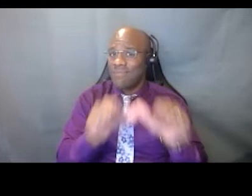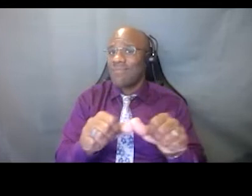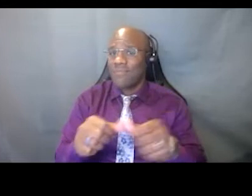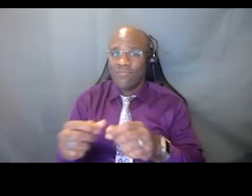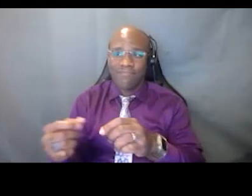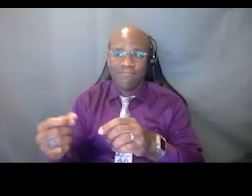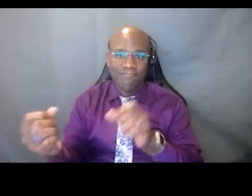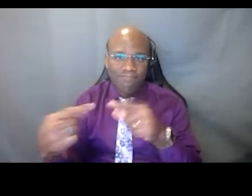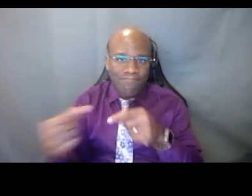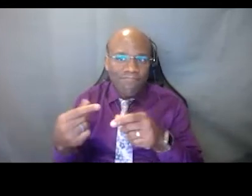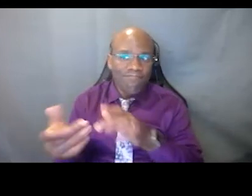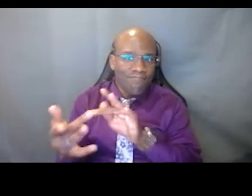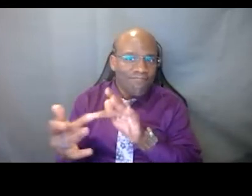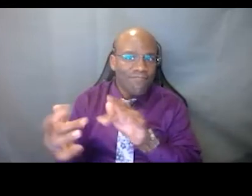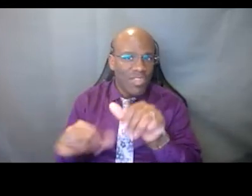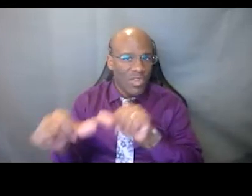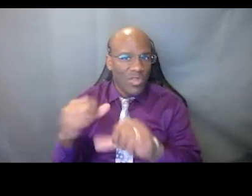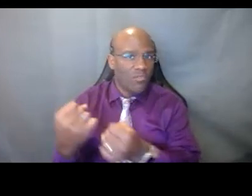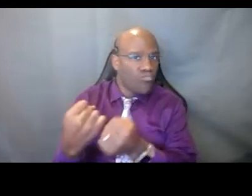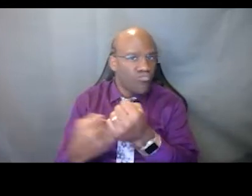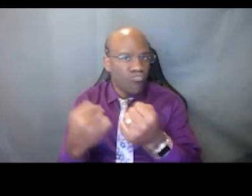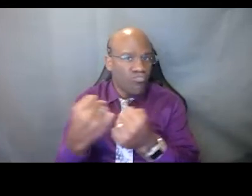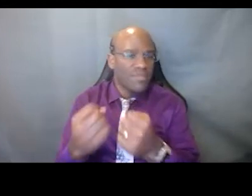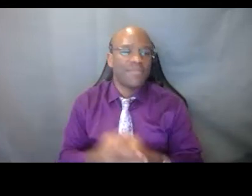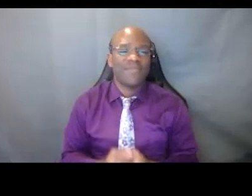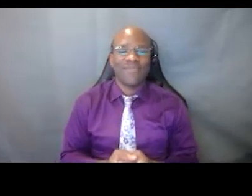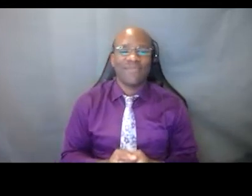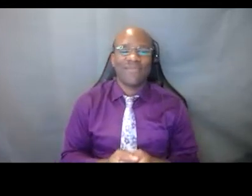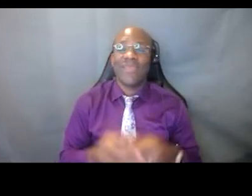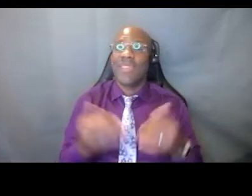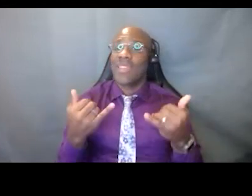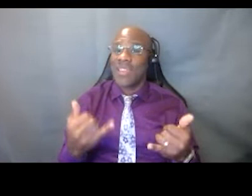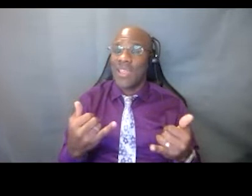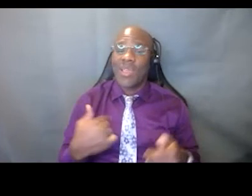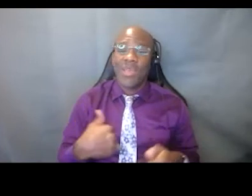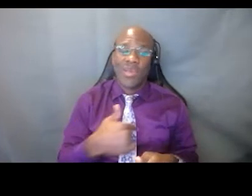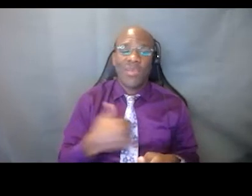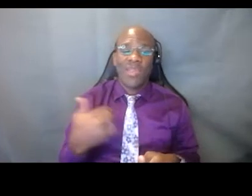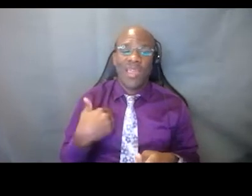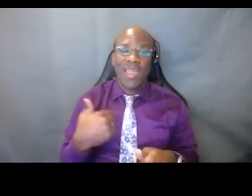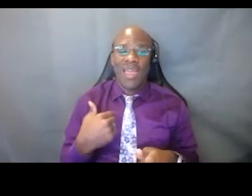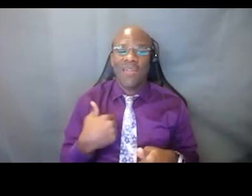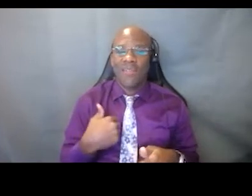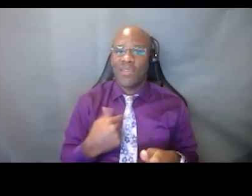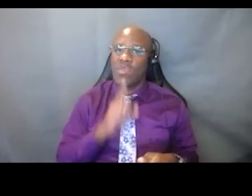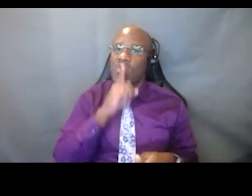Awesome. And so now we're going to give you some testimonies from some of the people within Sankofa. And so this particular testimony